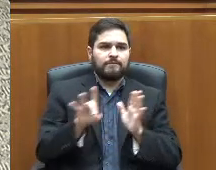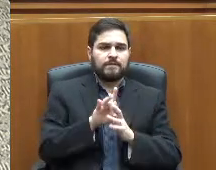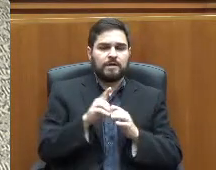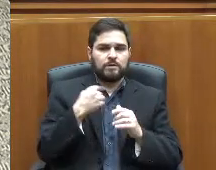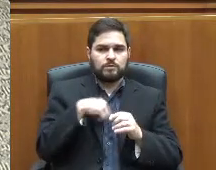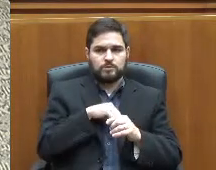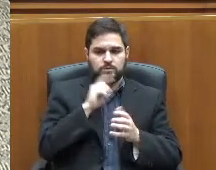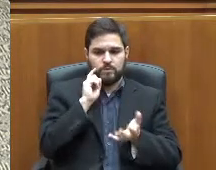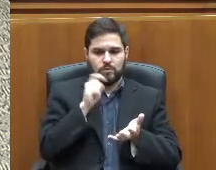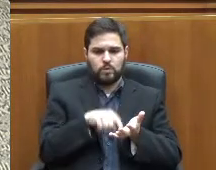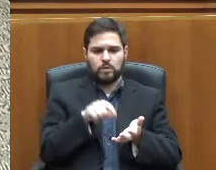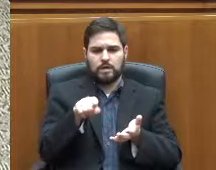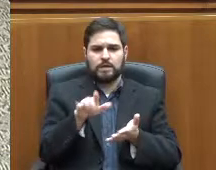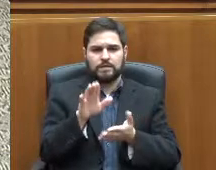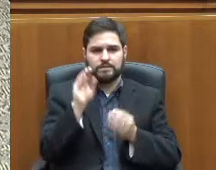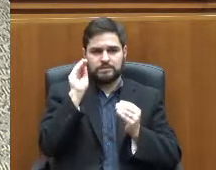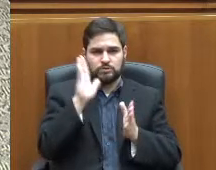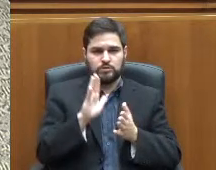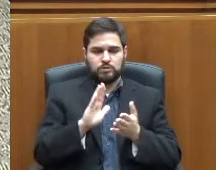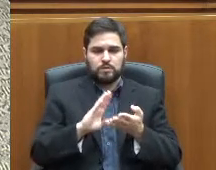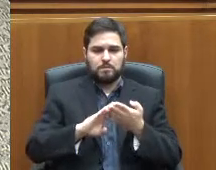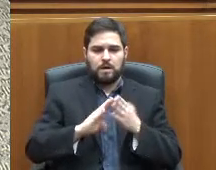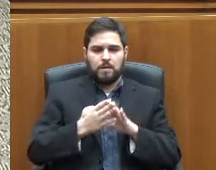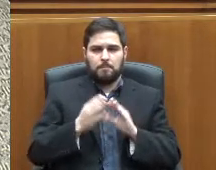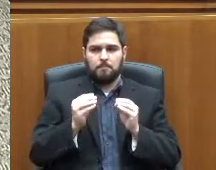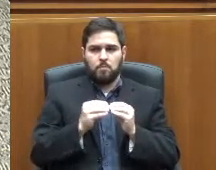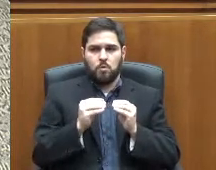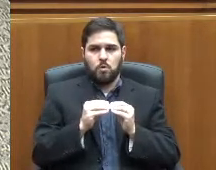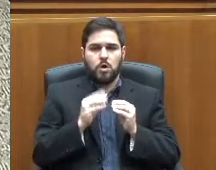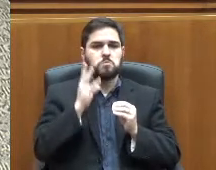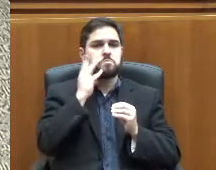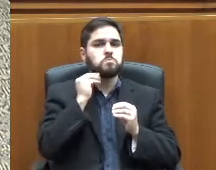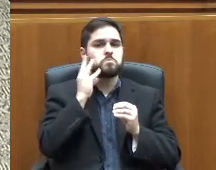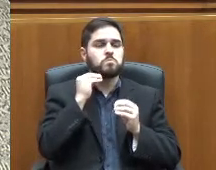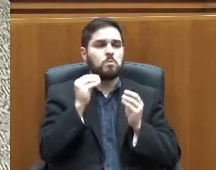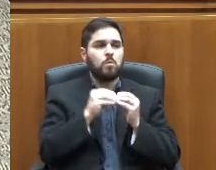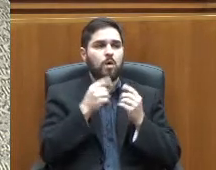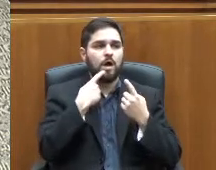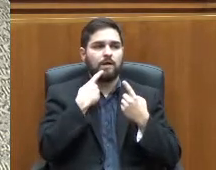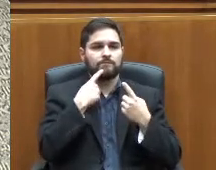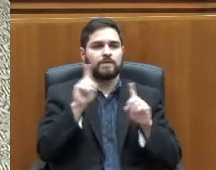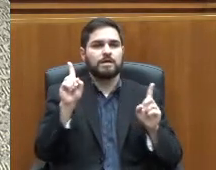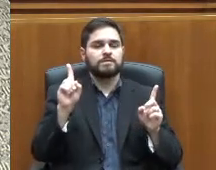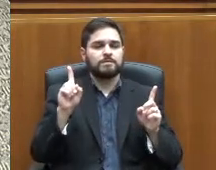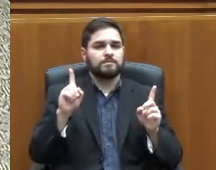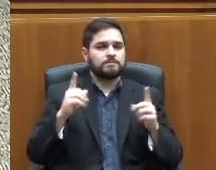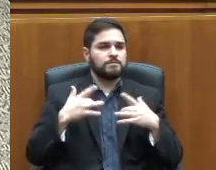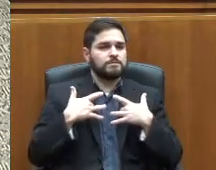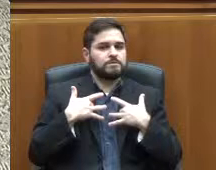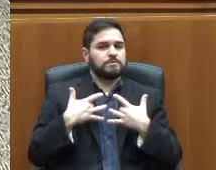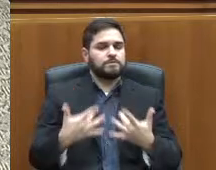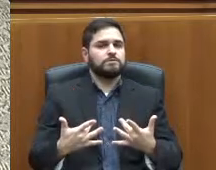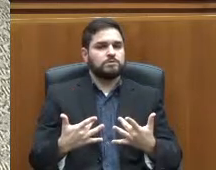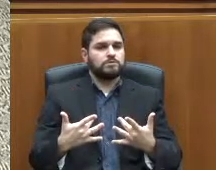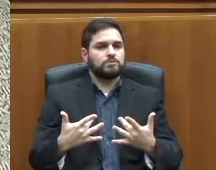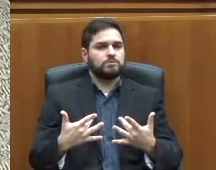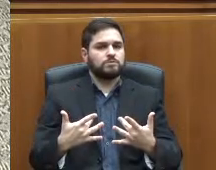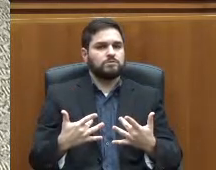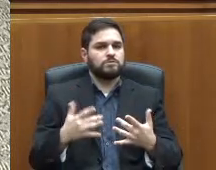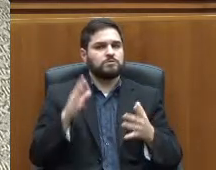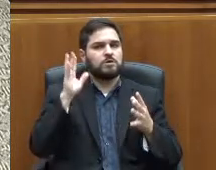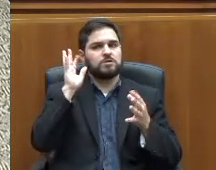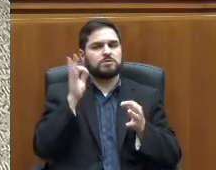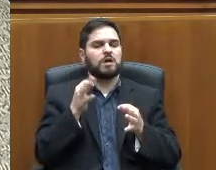of, teachers that become more experienced and more effective tend to self-select to go to